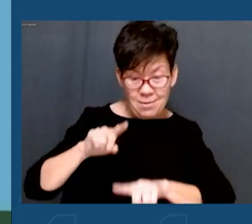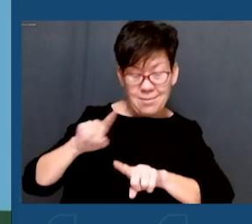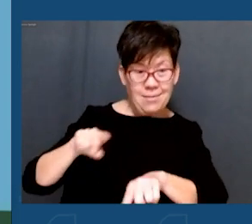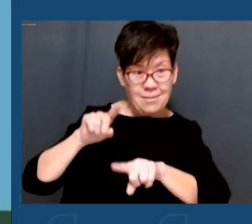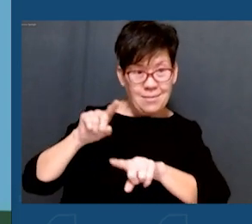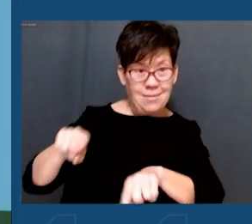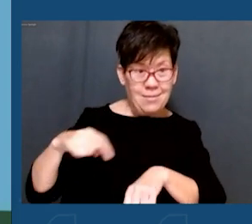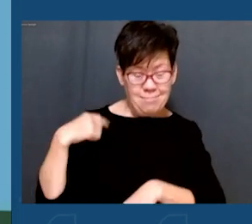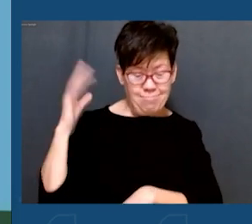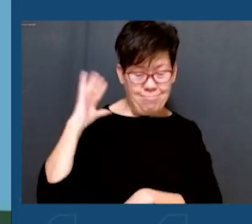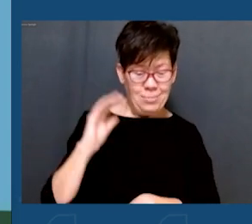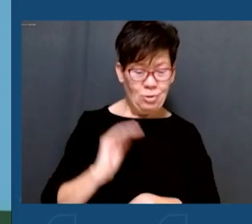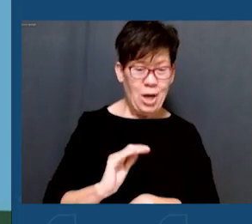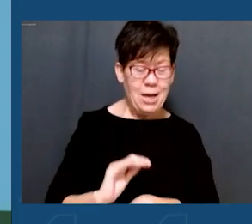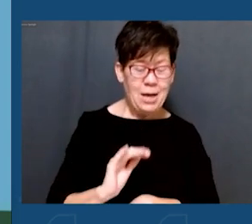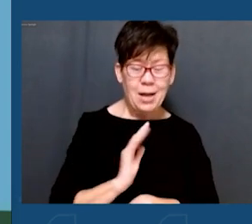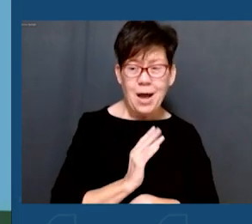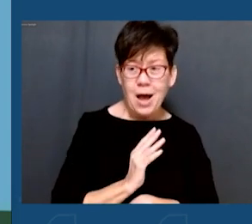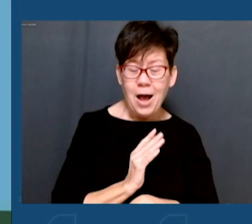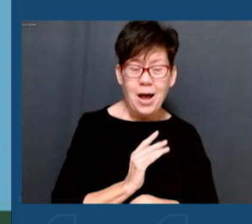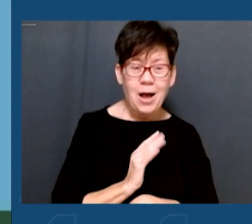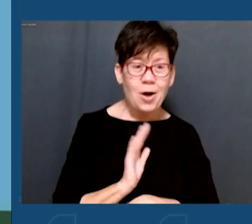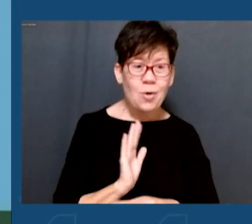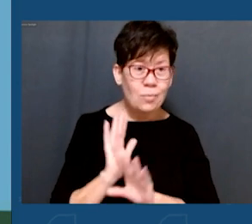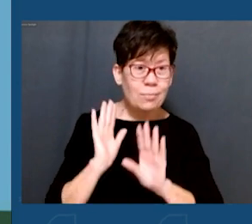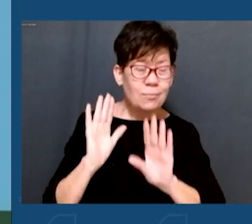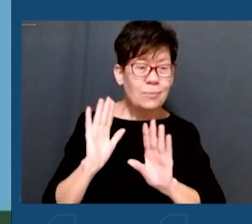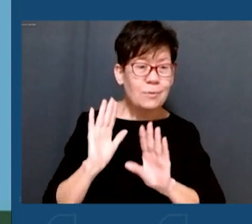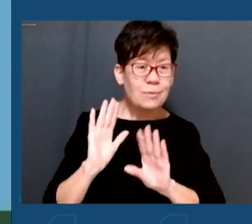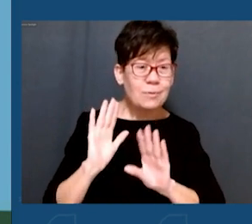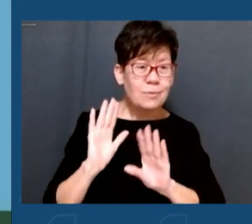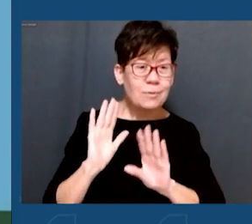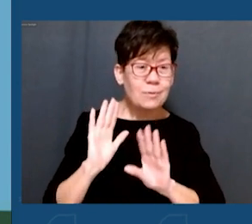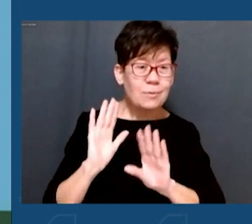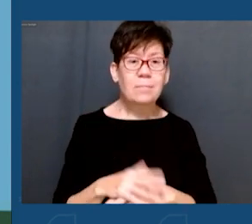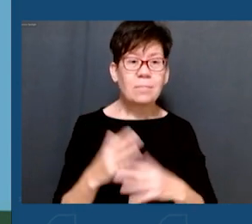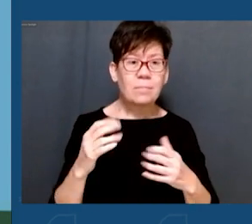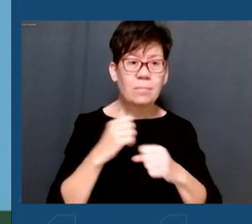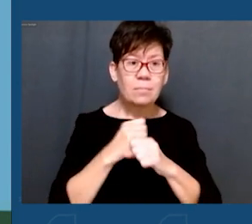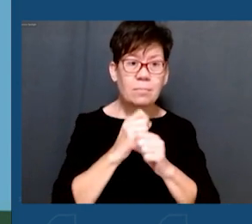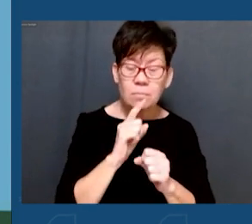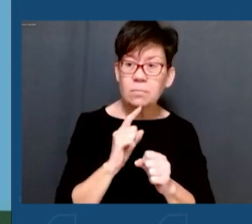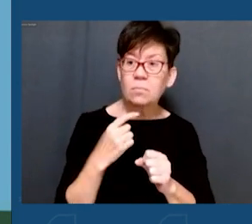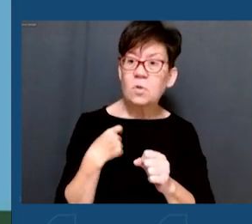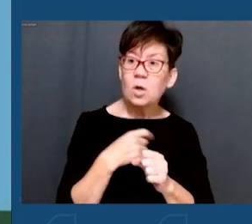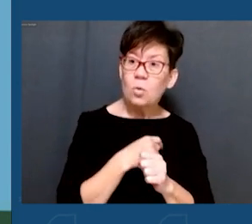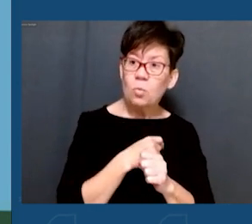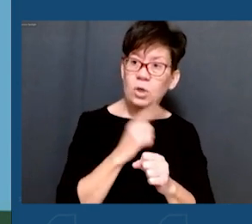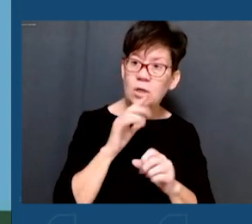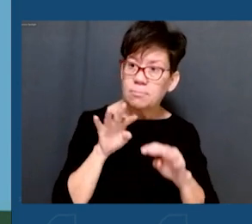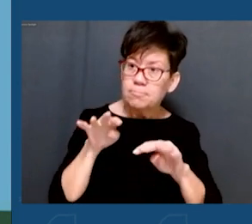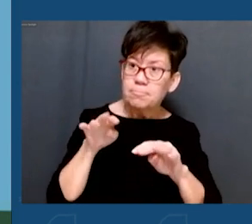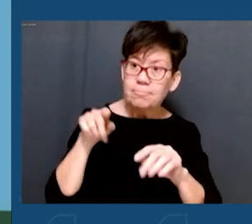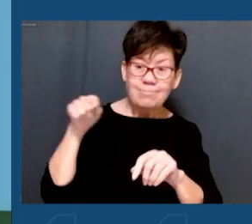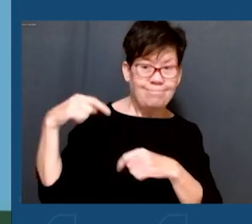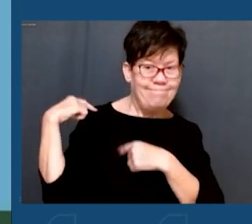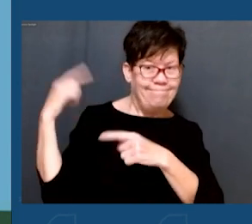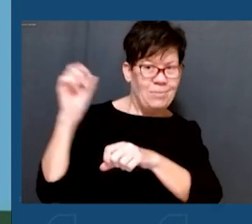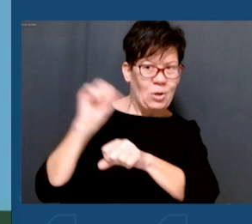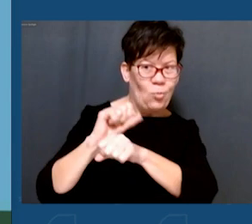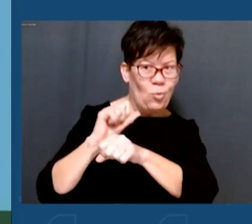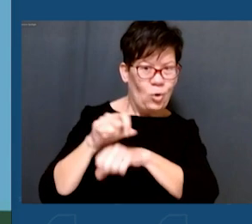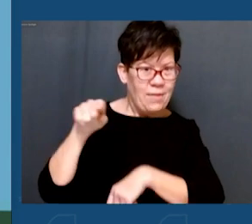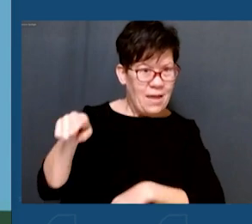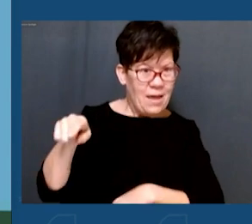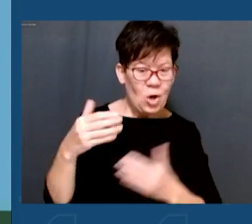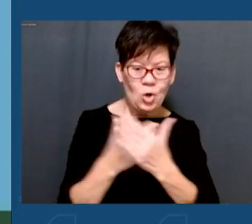amazing. And I want to make sure that we're showcasing everything we've done there, the new exhibits, the penguin